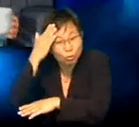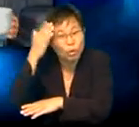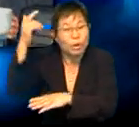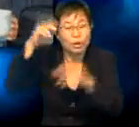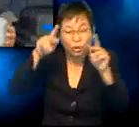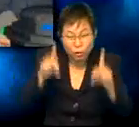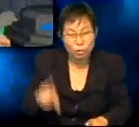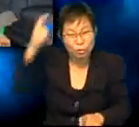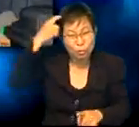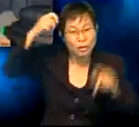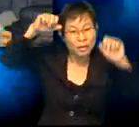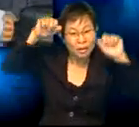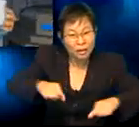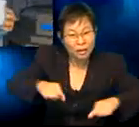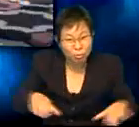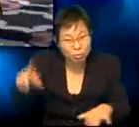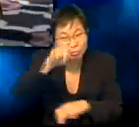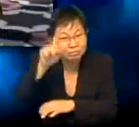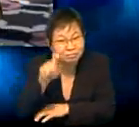human brain can grow?